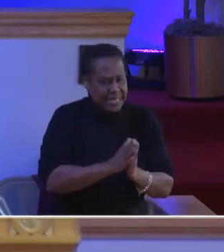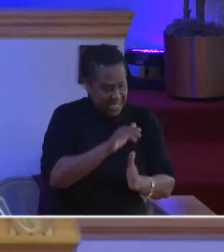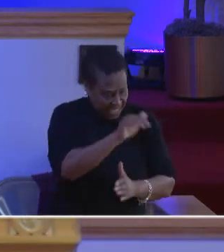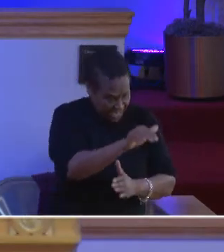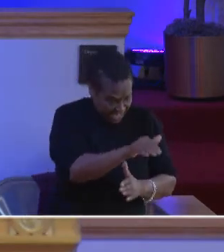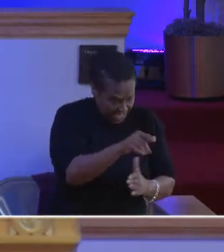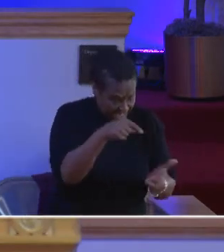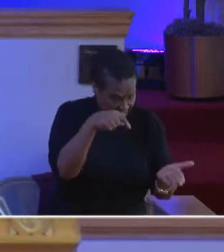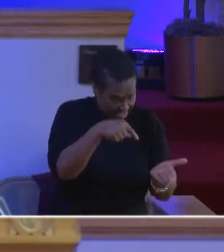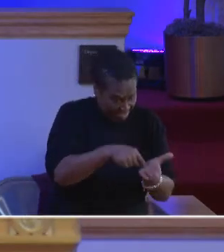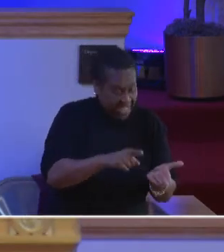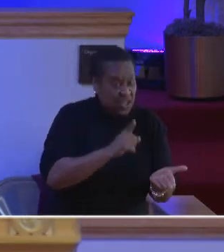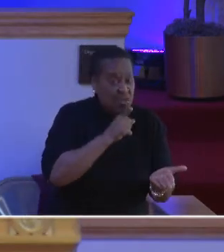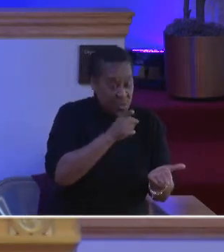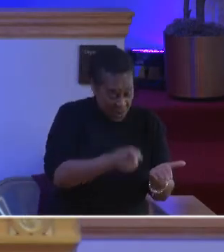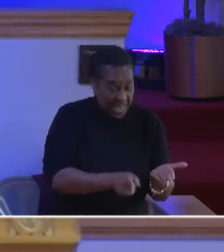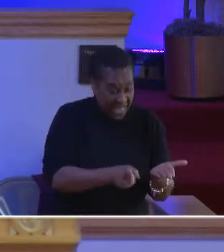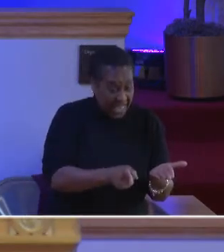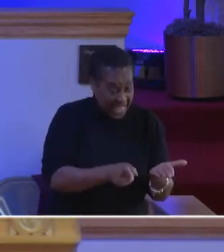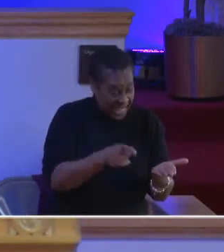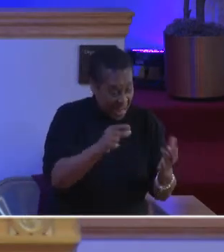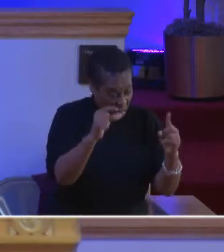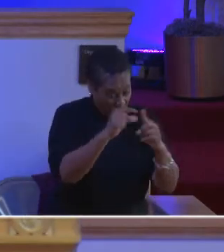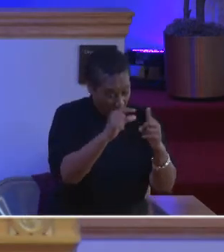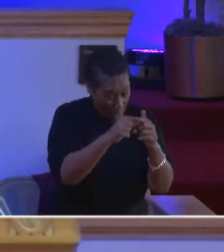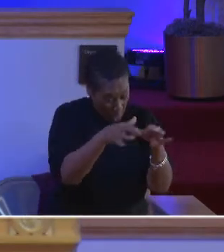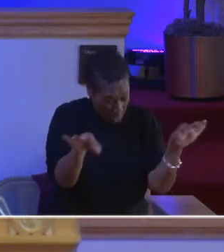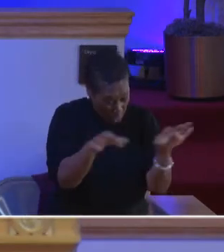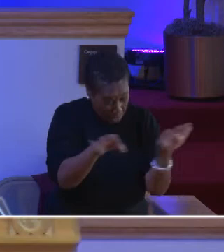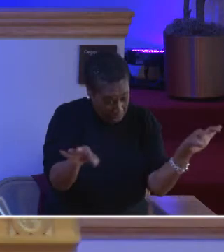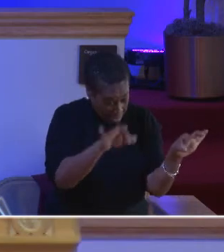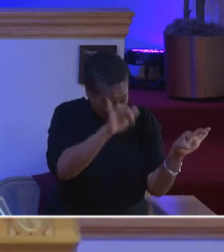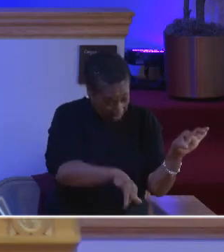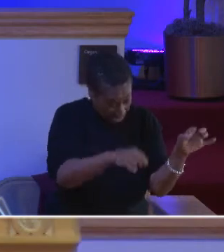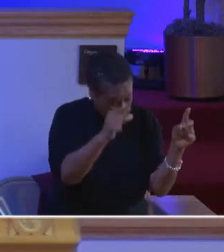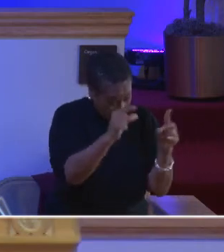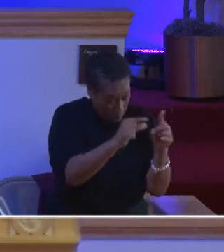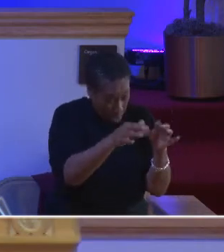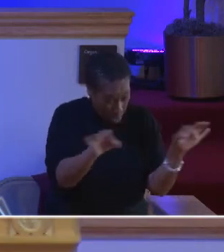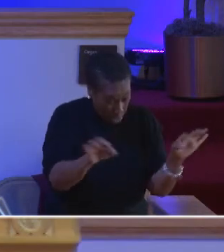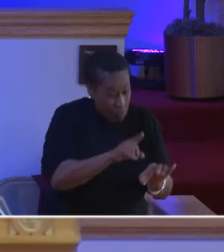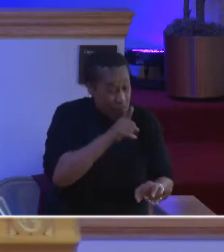this really the word?